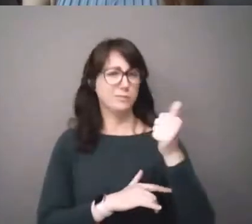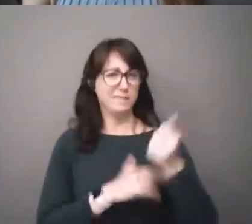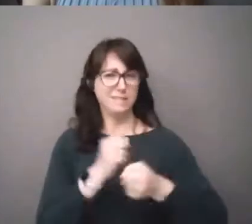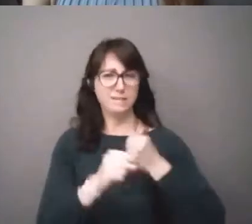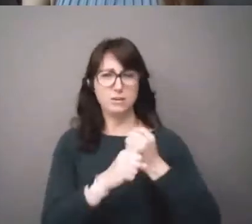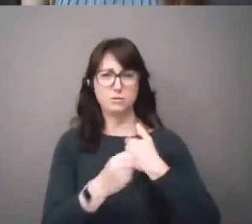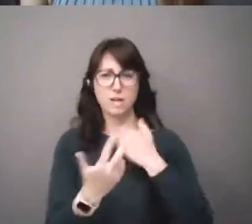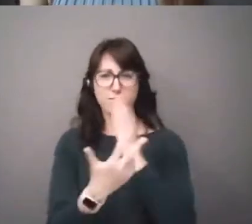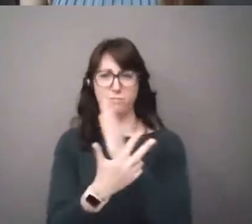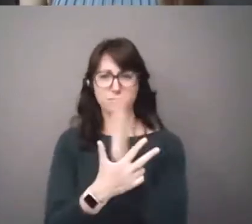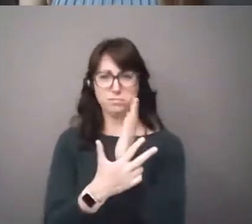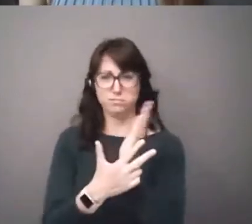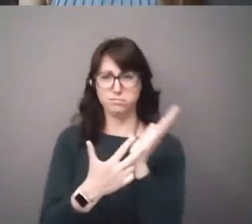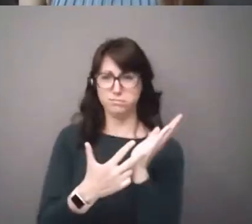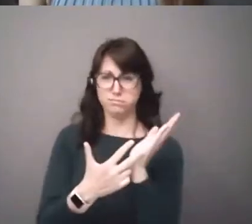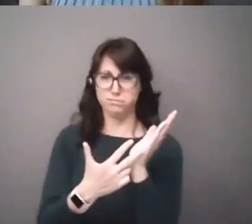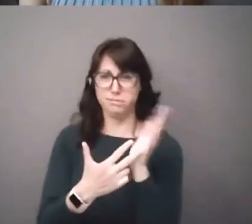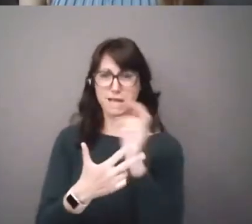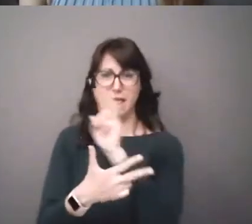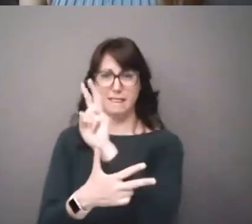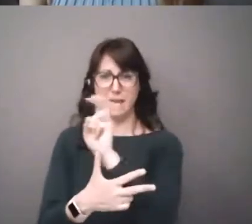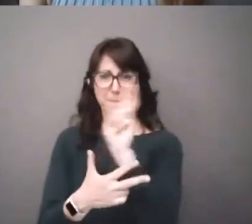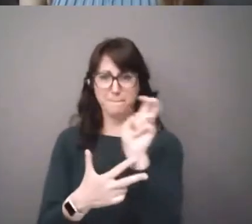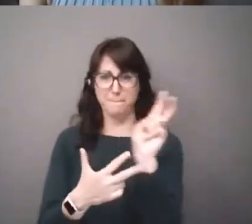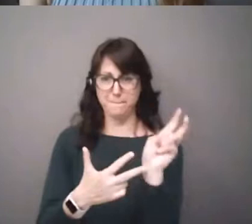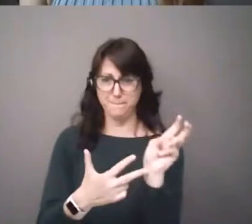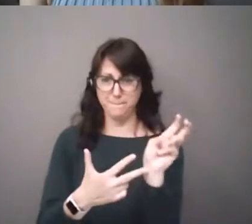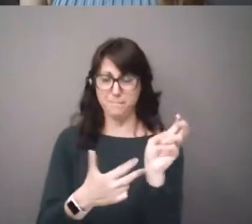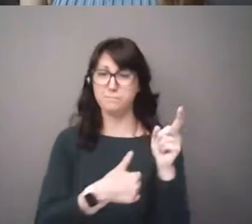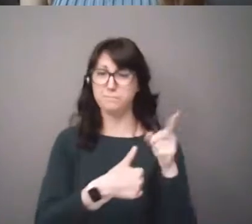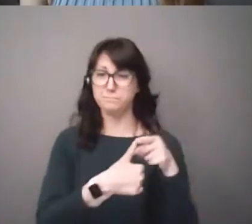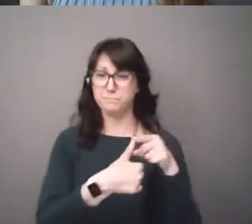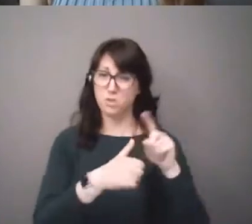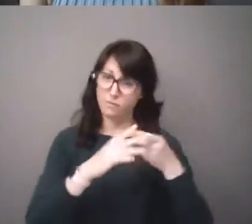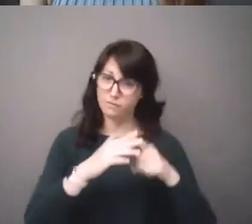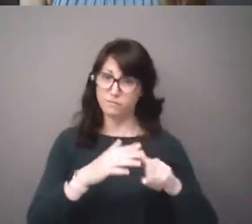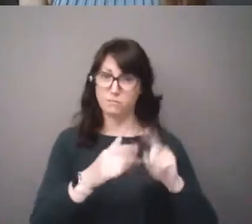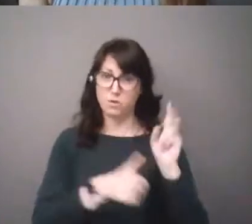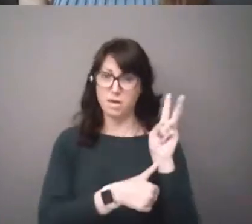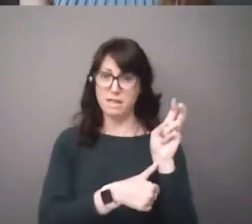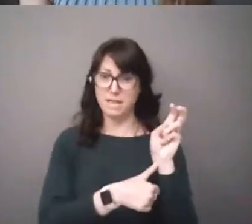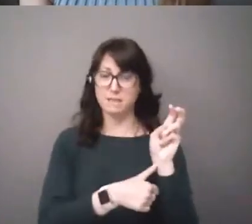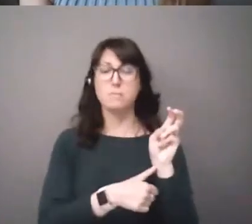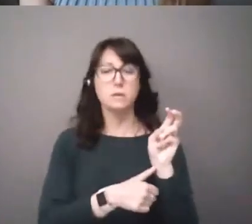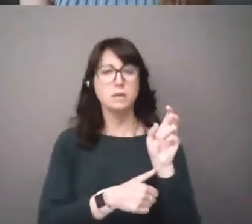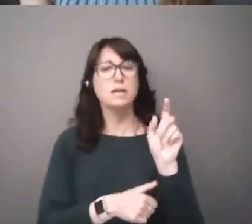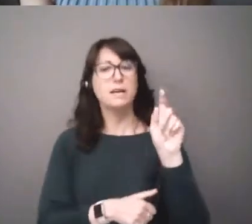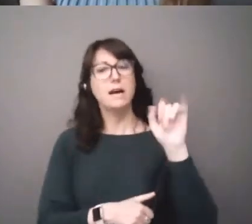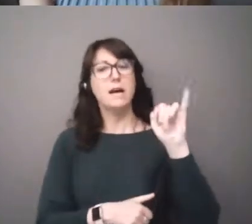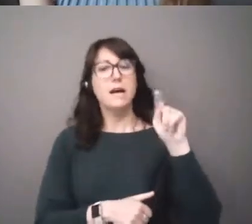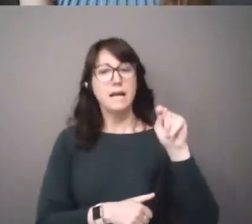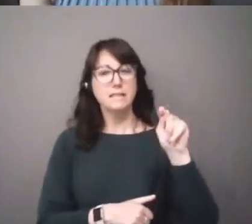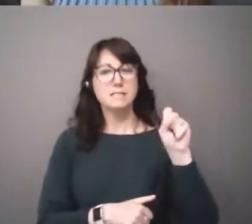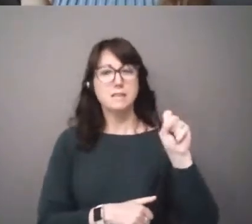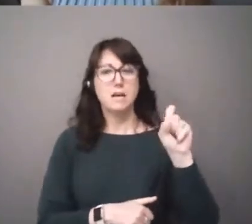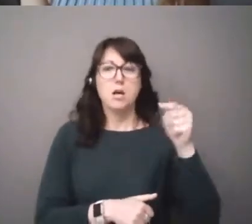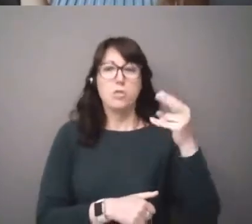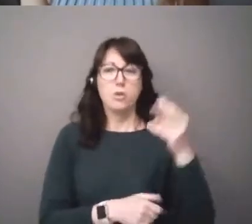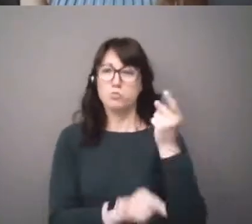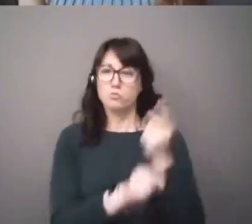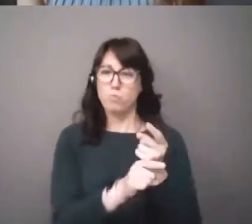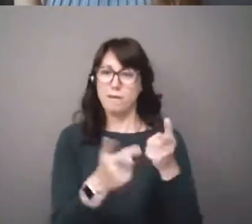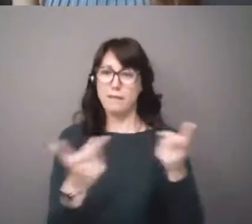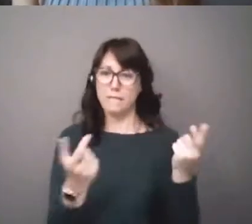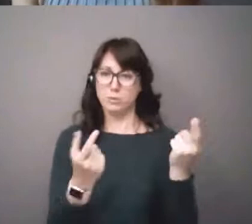distinct periods or three distinct themes. The first one was, it's the right thing to do. And, you